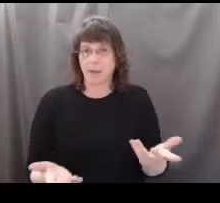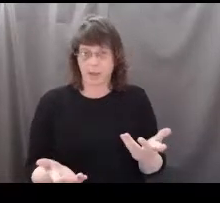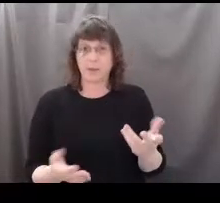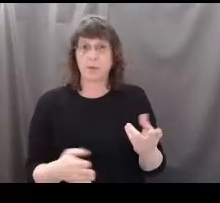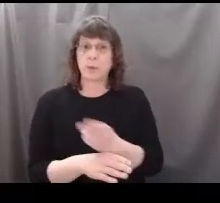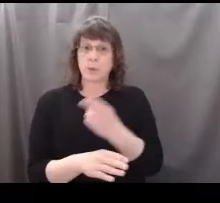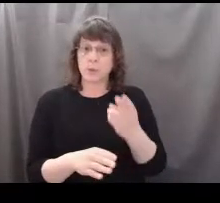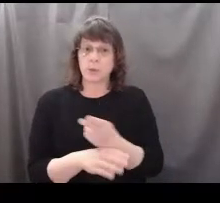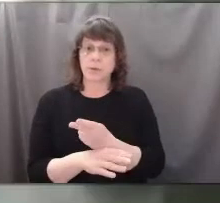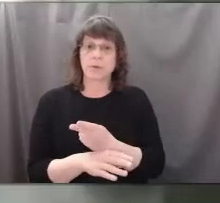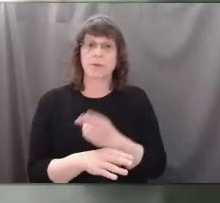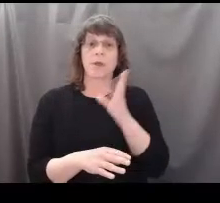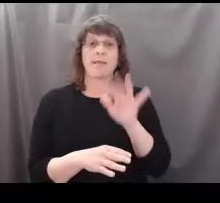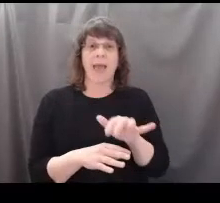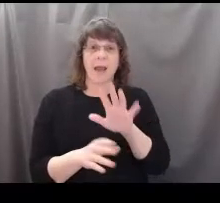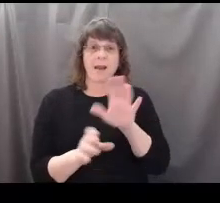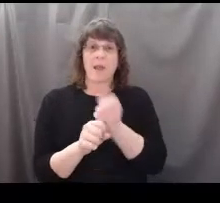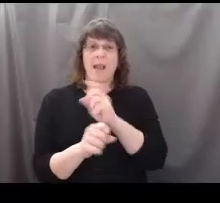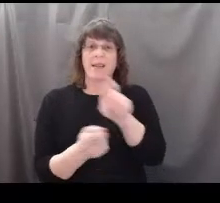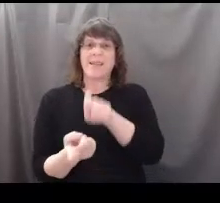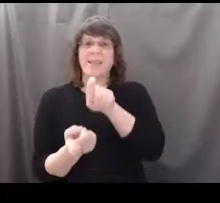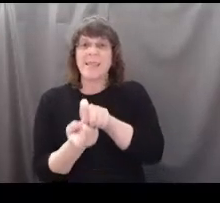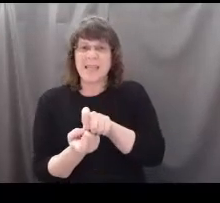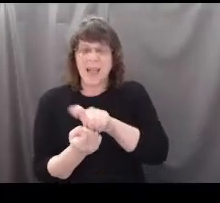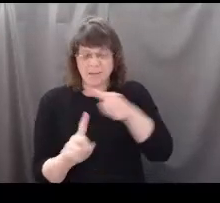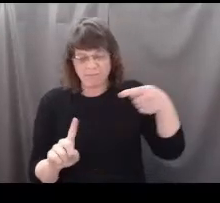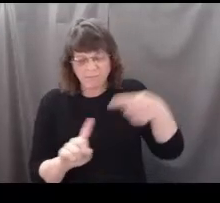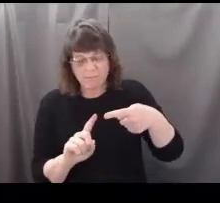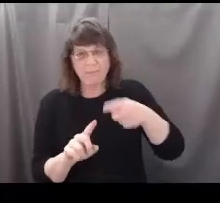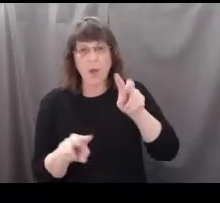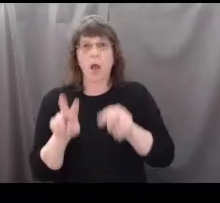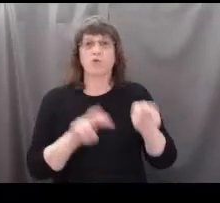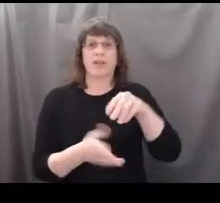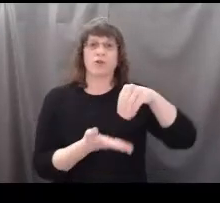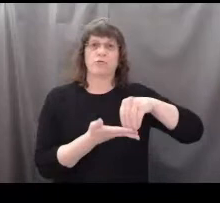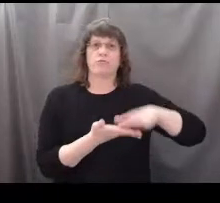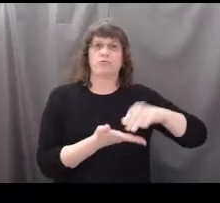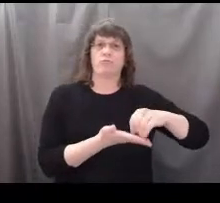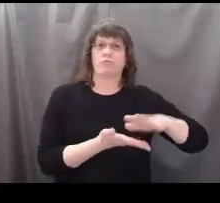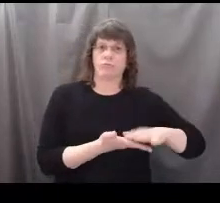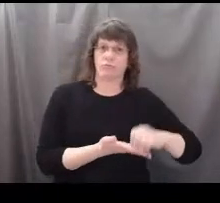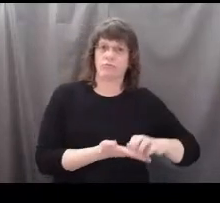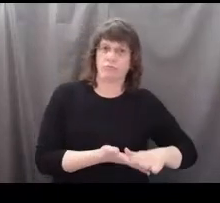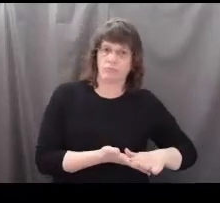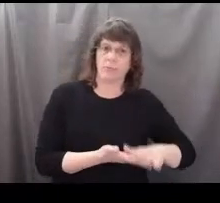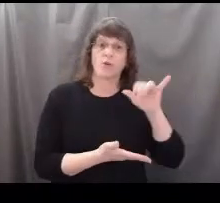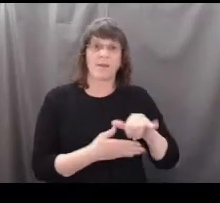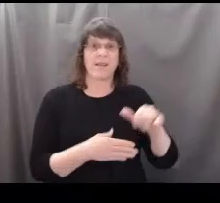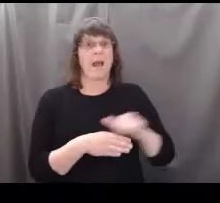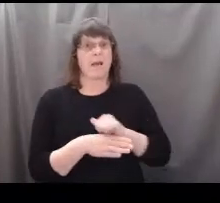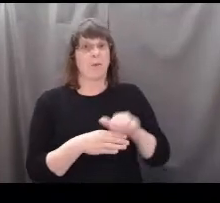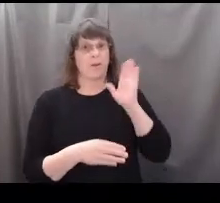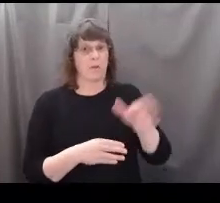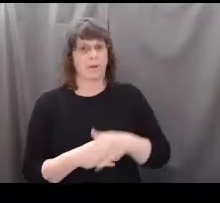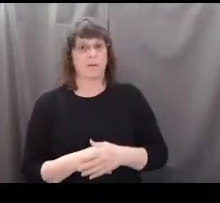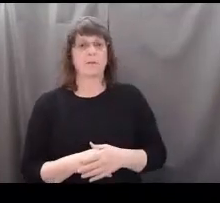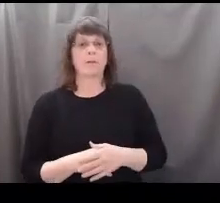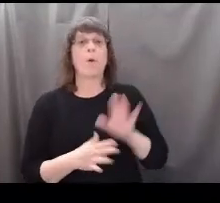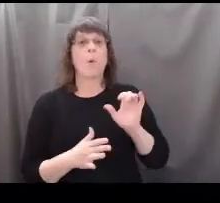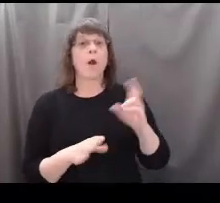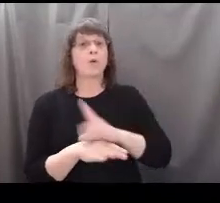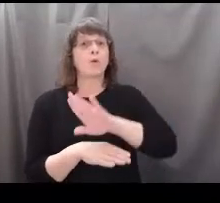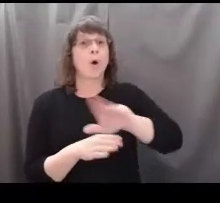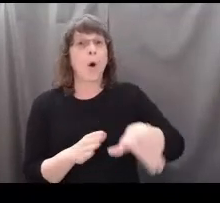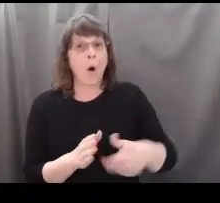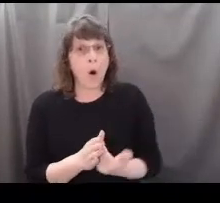of detailed observations. So that's what we're practicing today. So if you want to be using all of your senses at